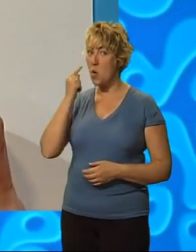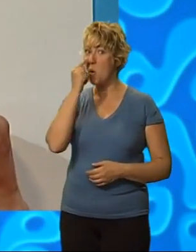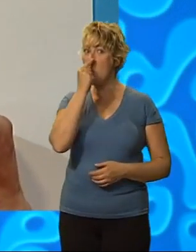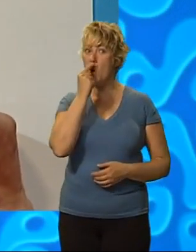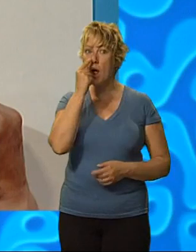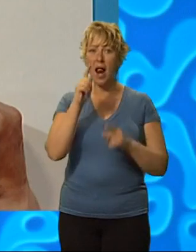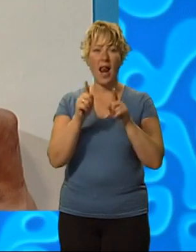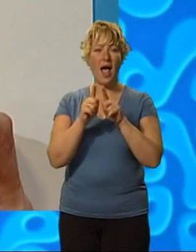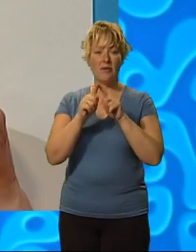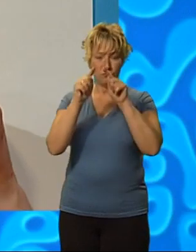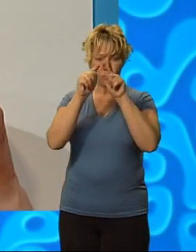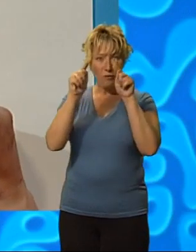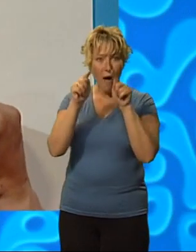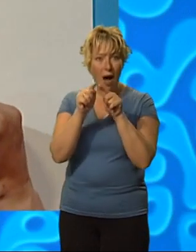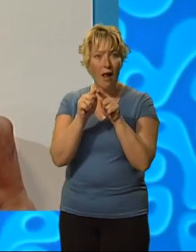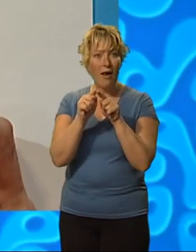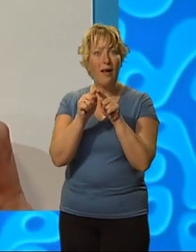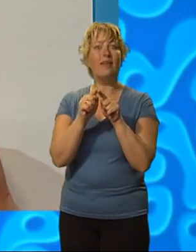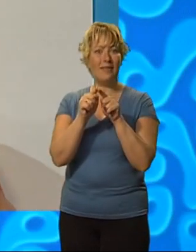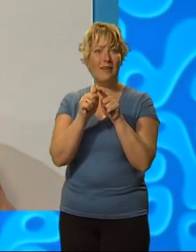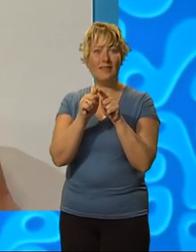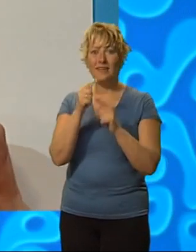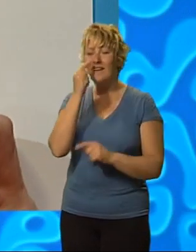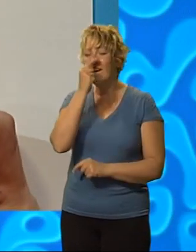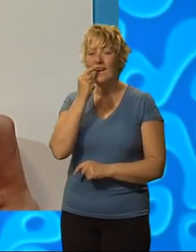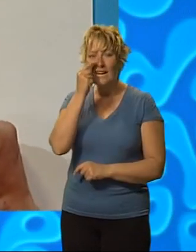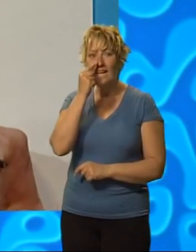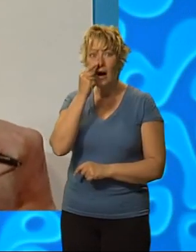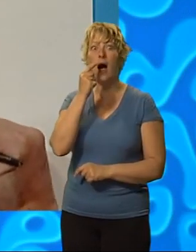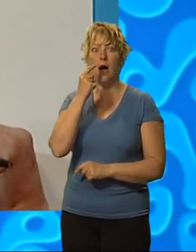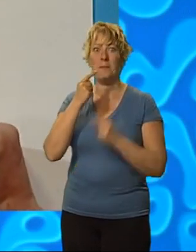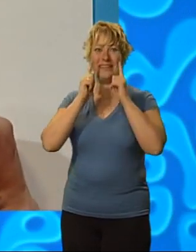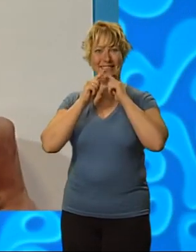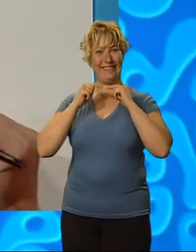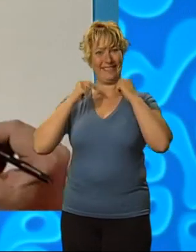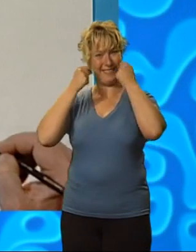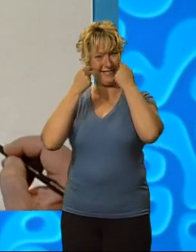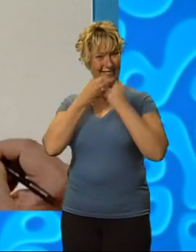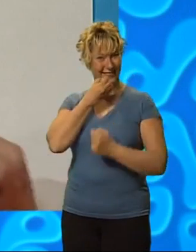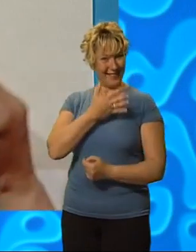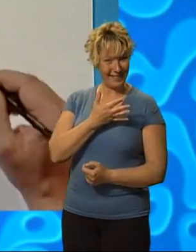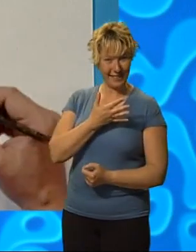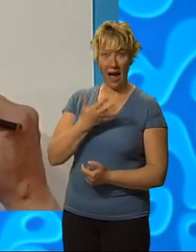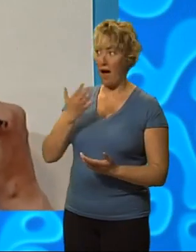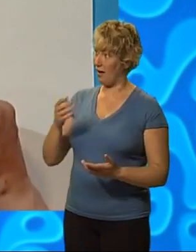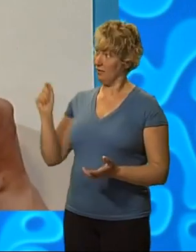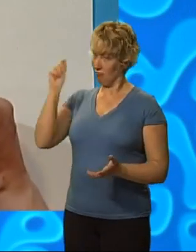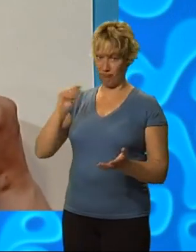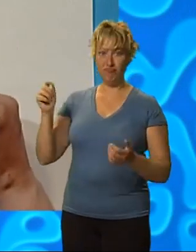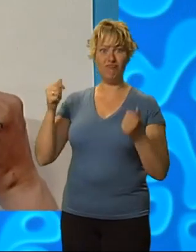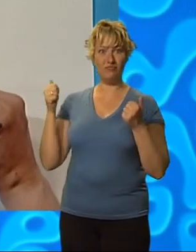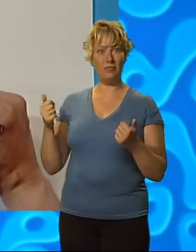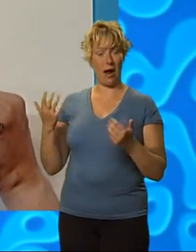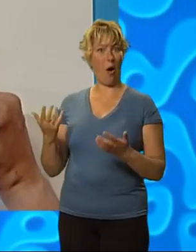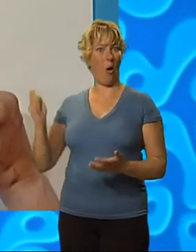like it's a triangle there. And he's got a lovely smile like that. So now we know all the bits and pieces, let's